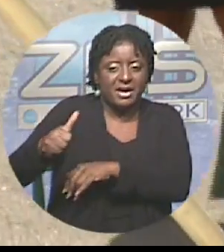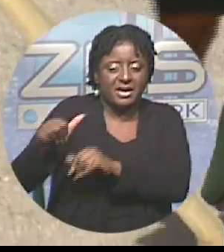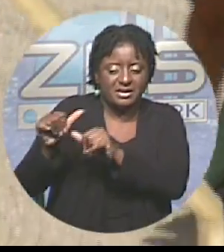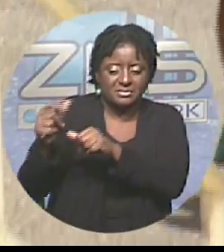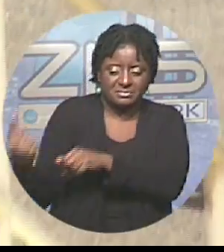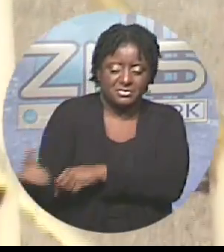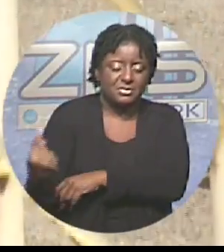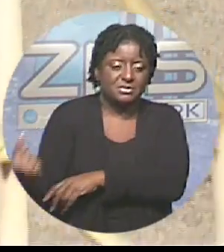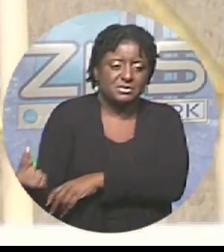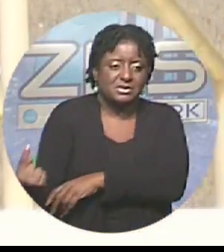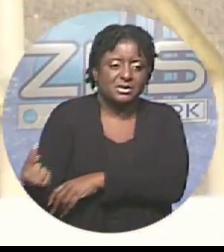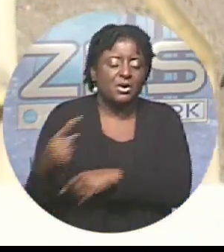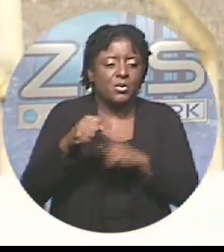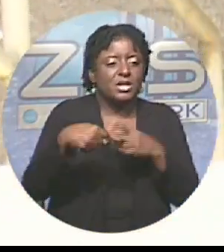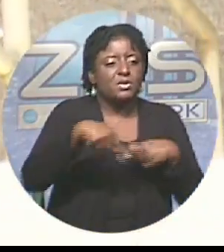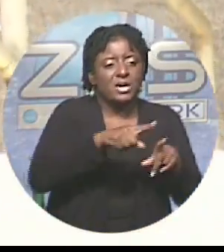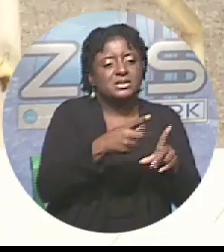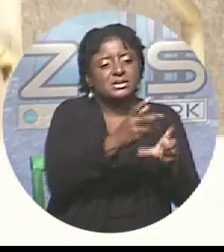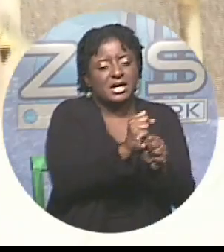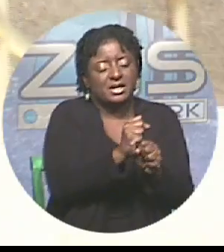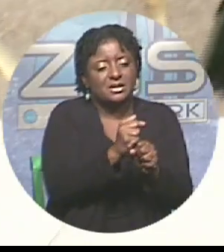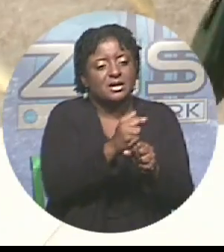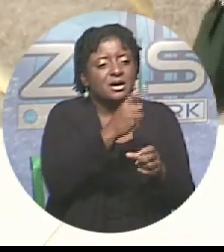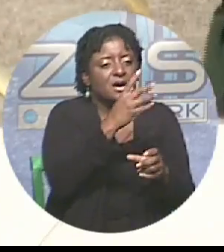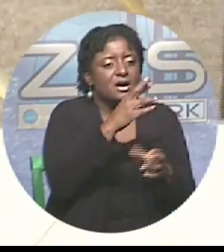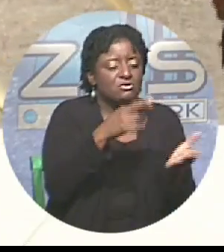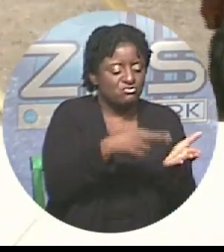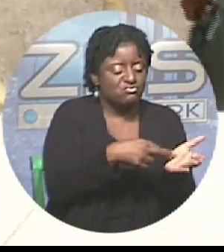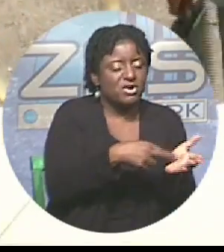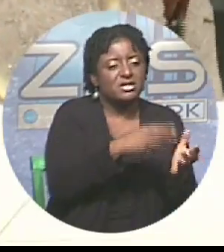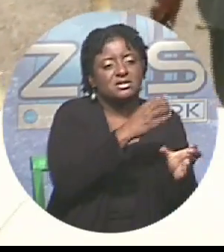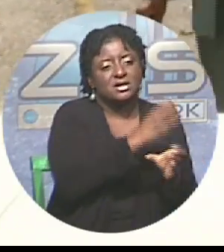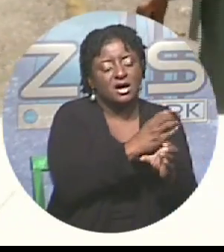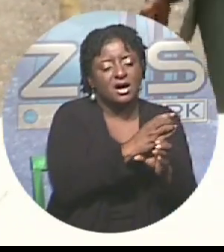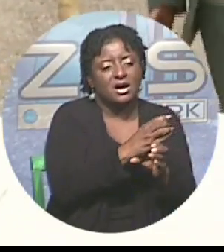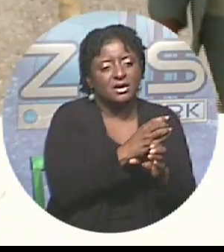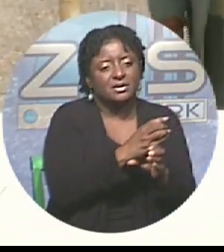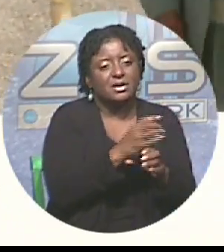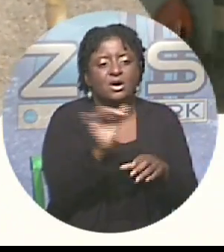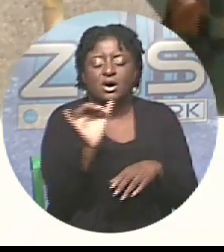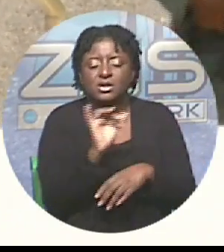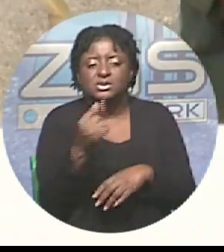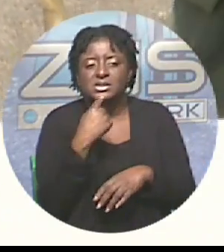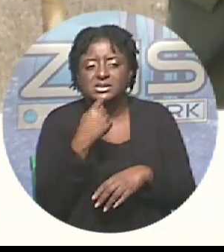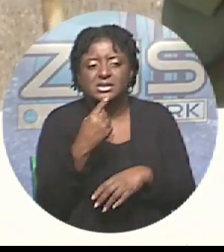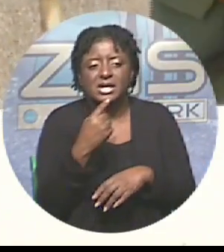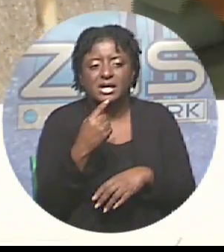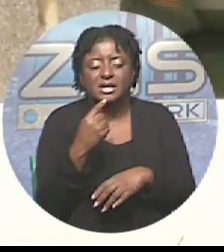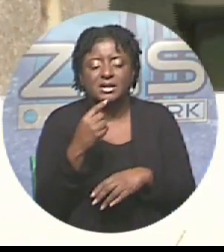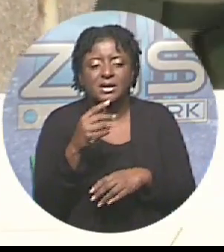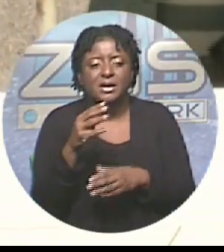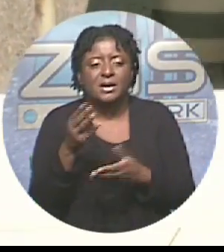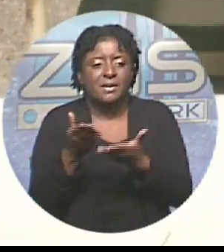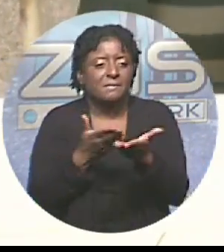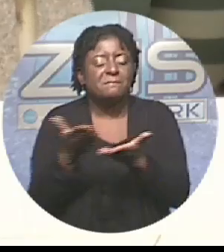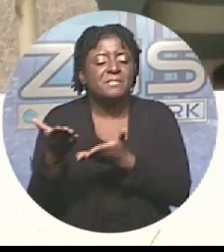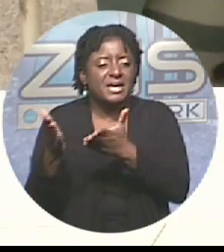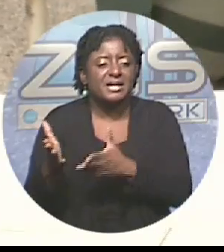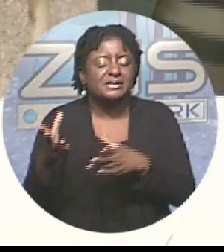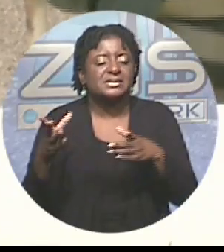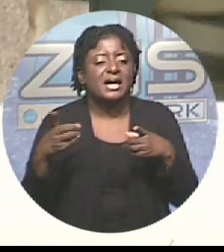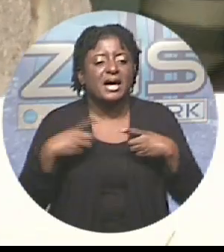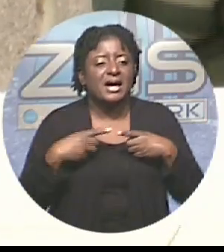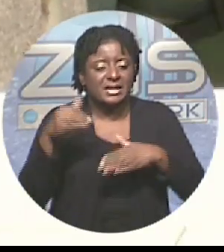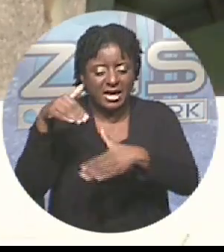when he went to get a rental car. They also noted that unsupervised maids had access to the room where Boswick stayed while in Freeport